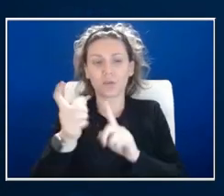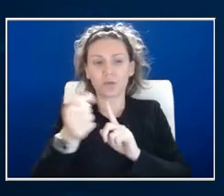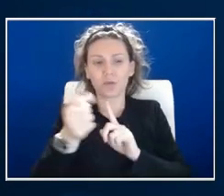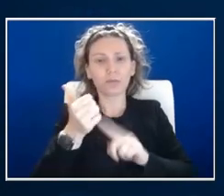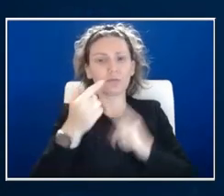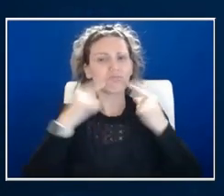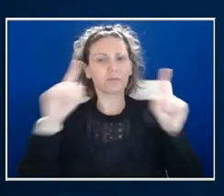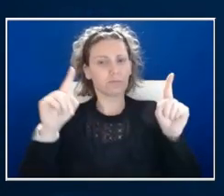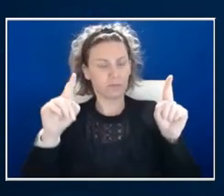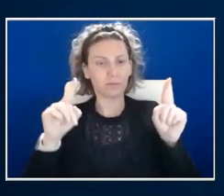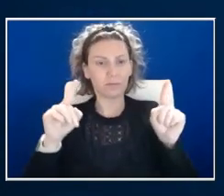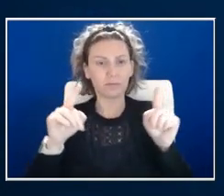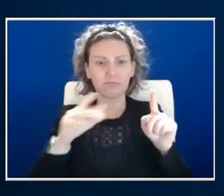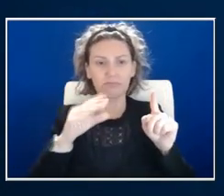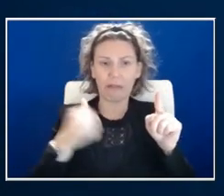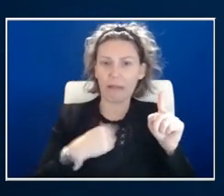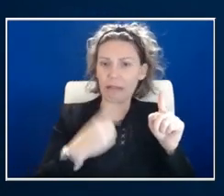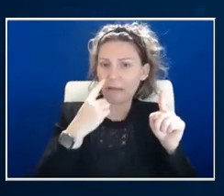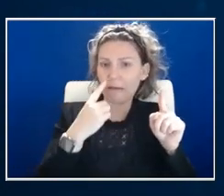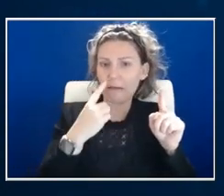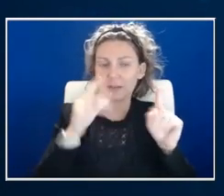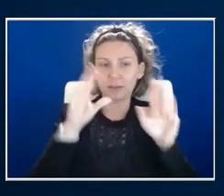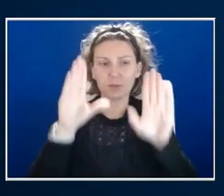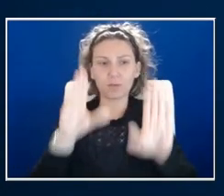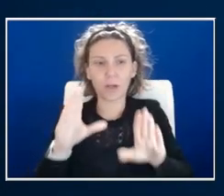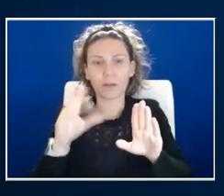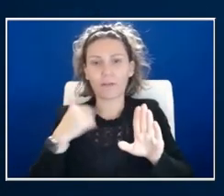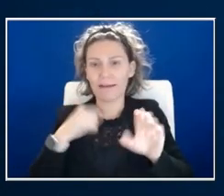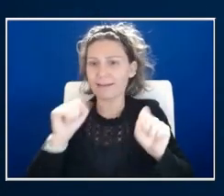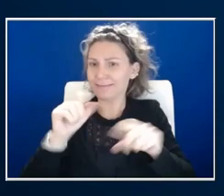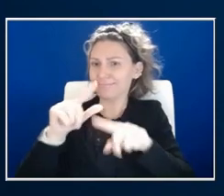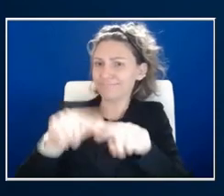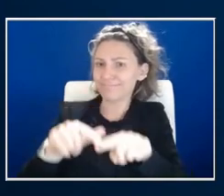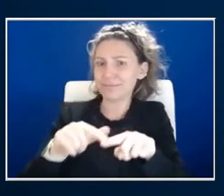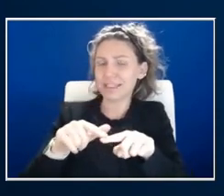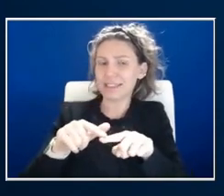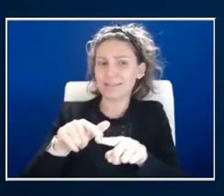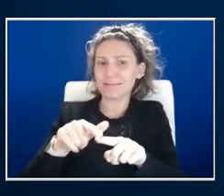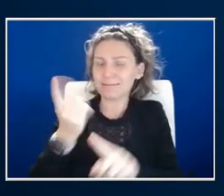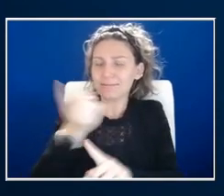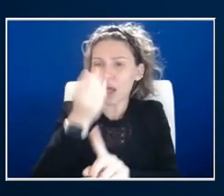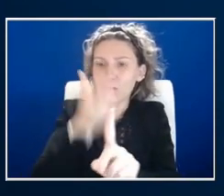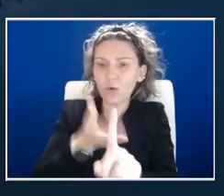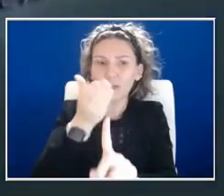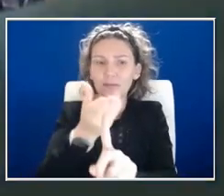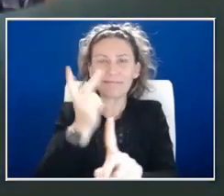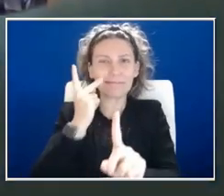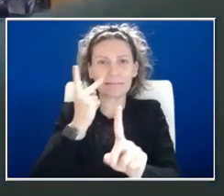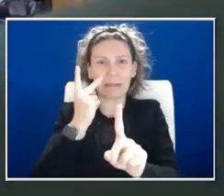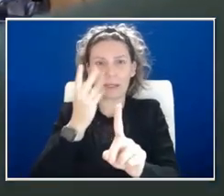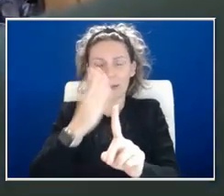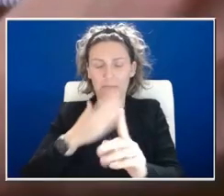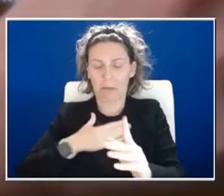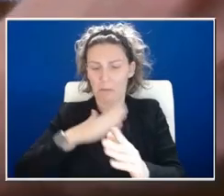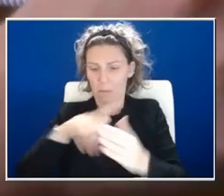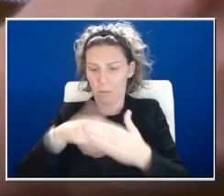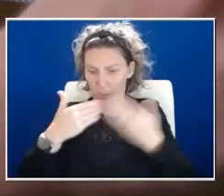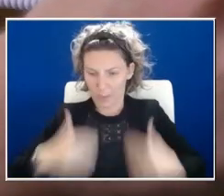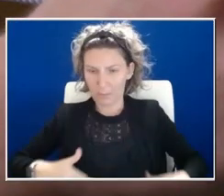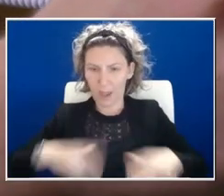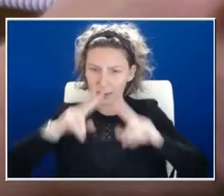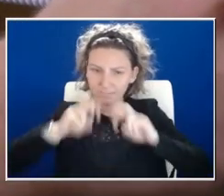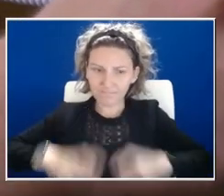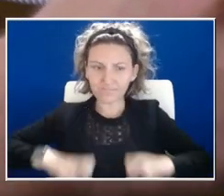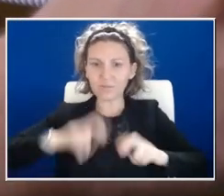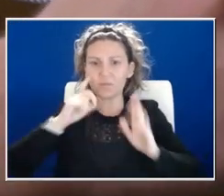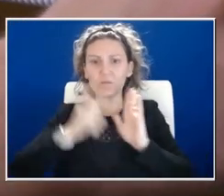And I think that's wonderful that I can depend on someone to see my whole body and notice when there's a difference.